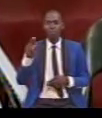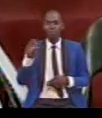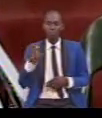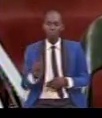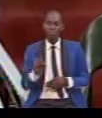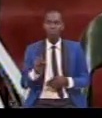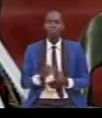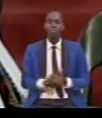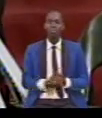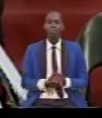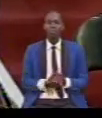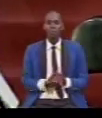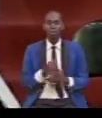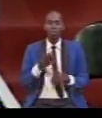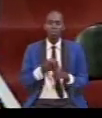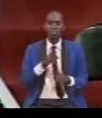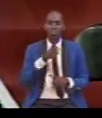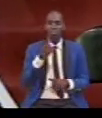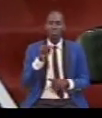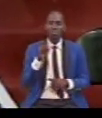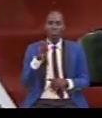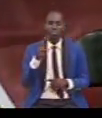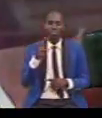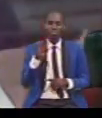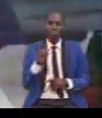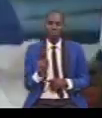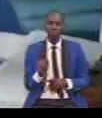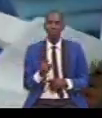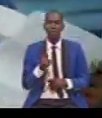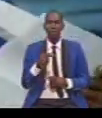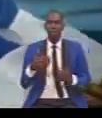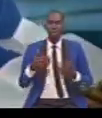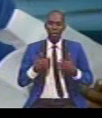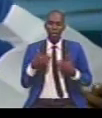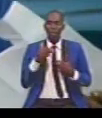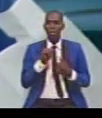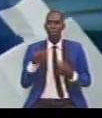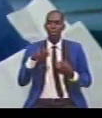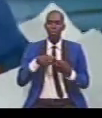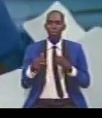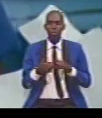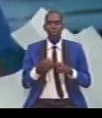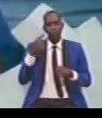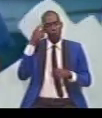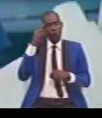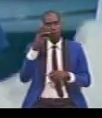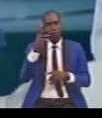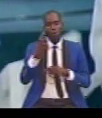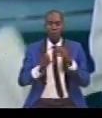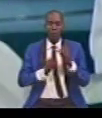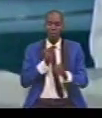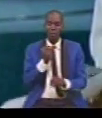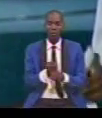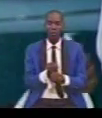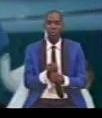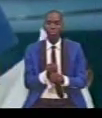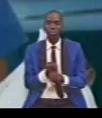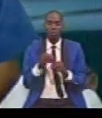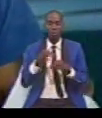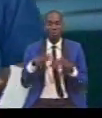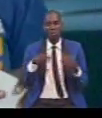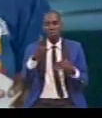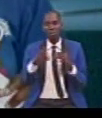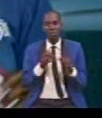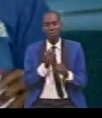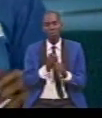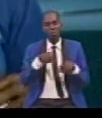from Chilanga in Zambia. She says she has had a problem for the past 6 years. She has gone to